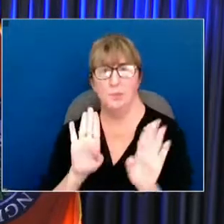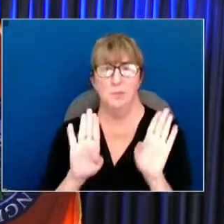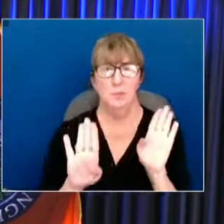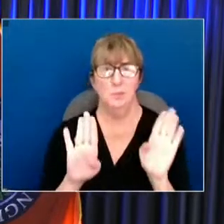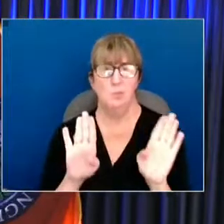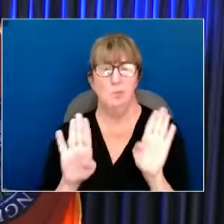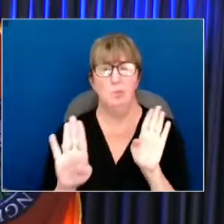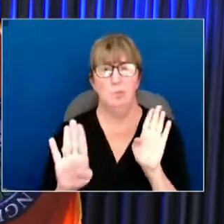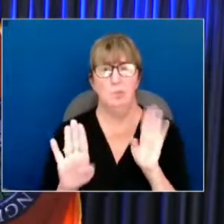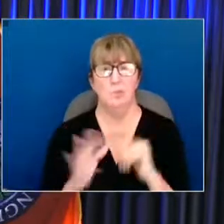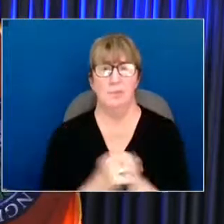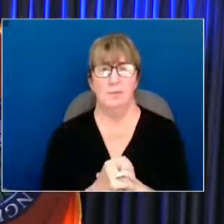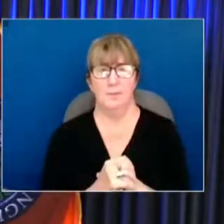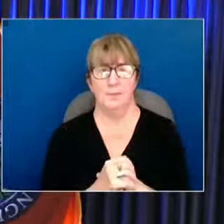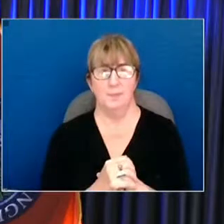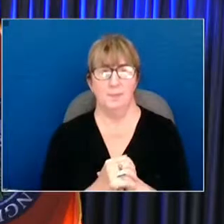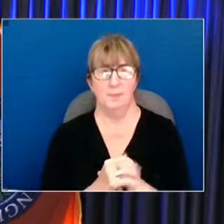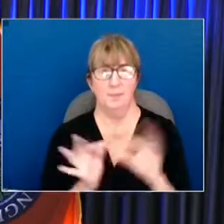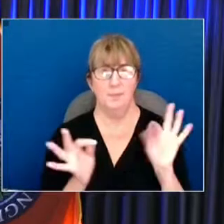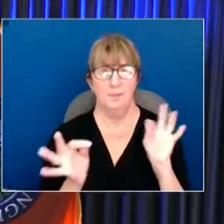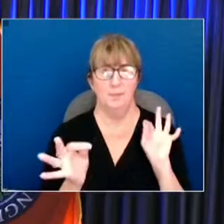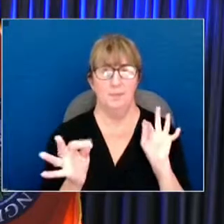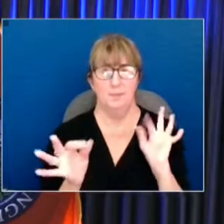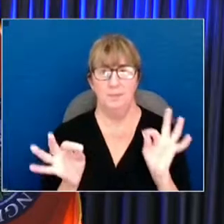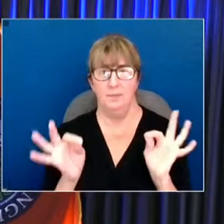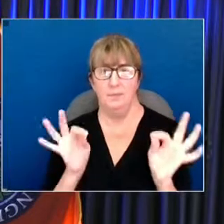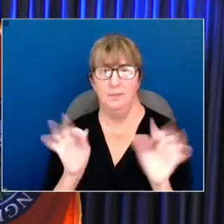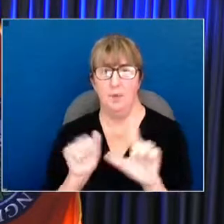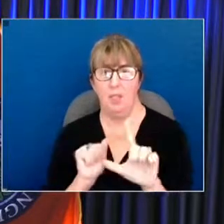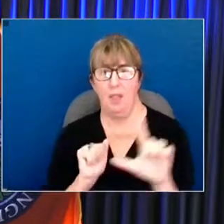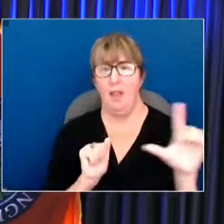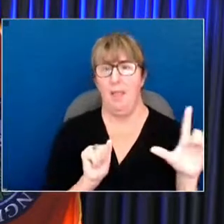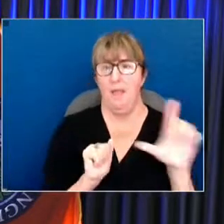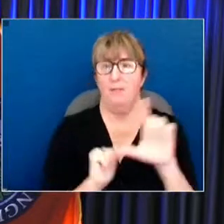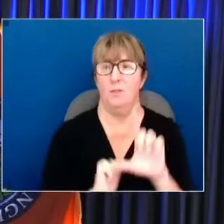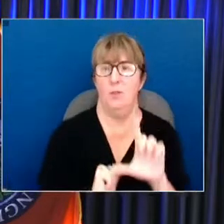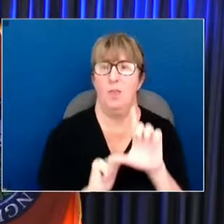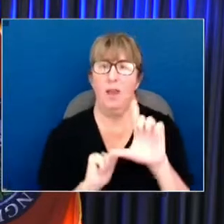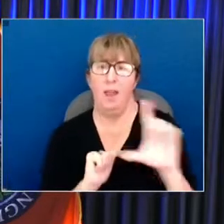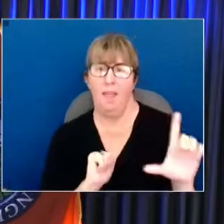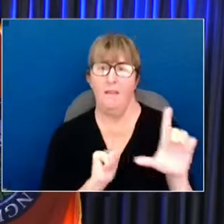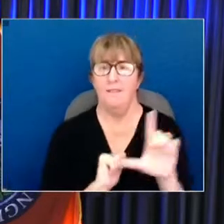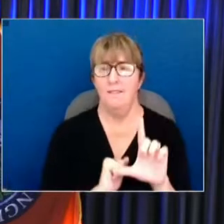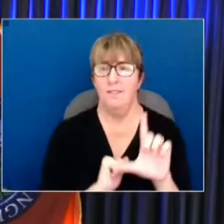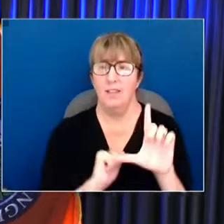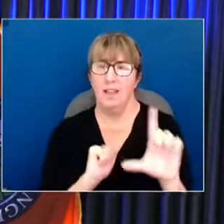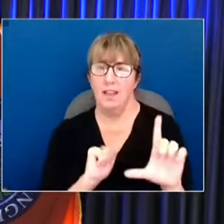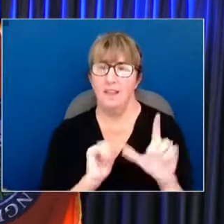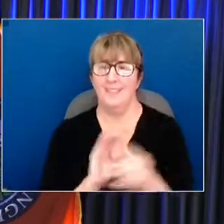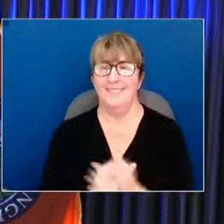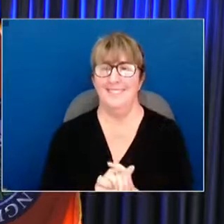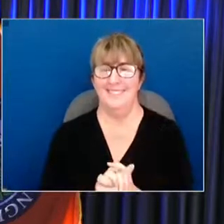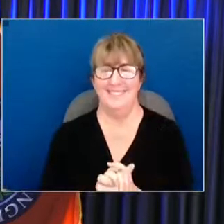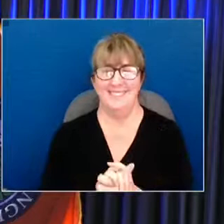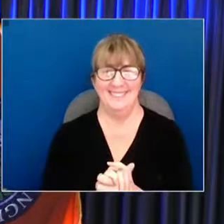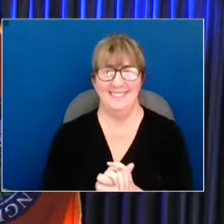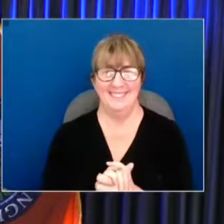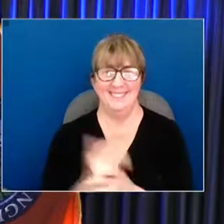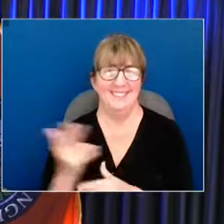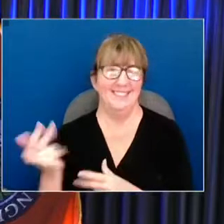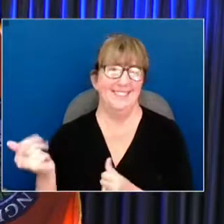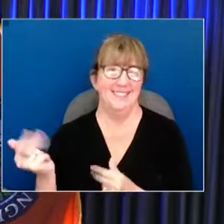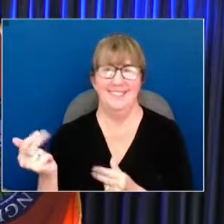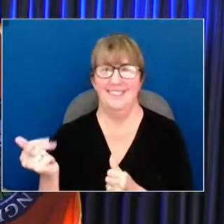The How other about way. the other way? To the Um, left, to the straight on. left. Put it straight on, Okay, now straight on.